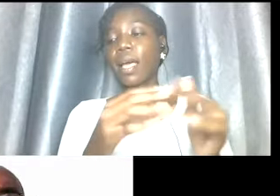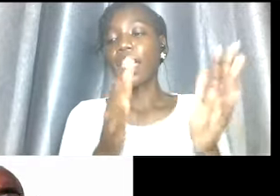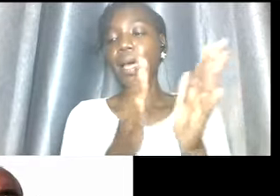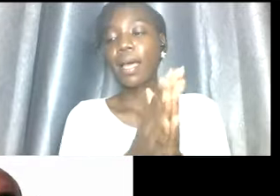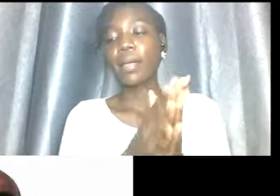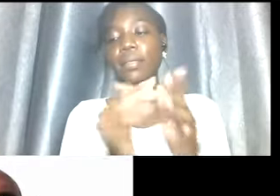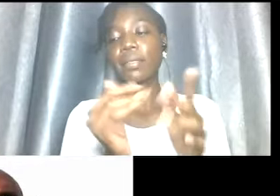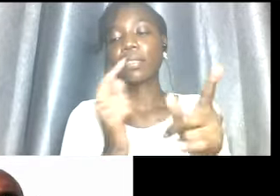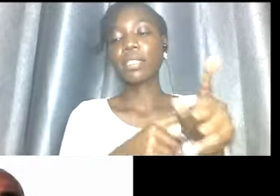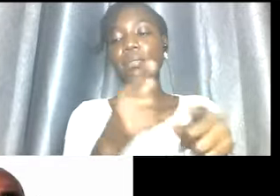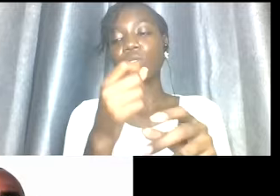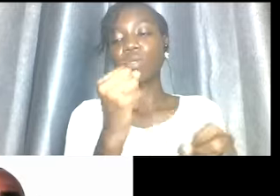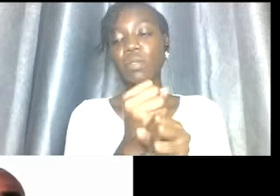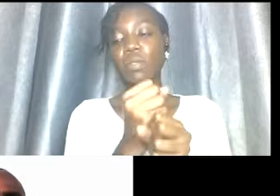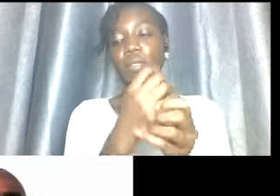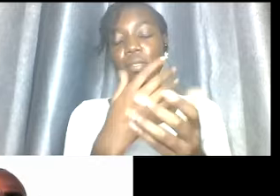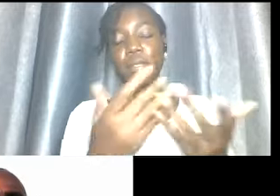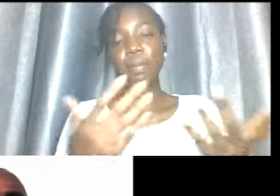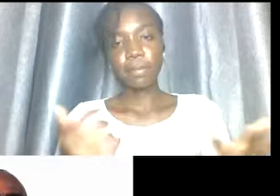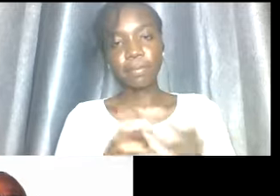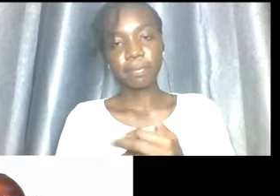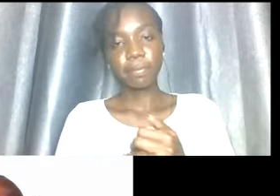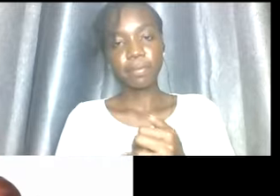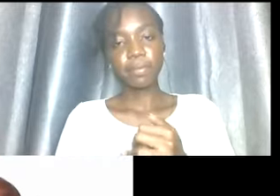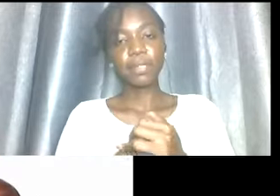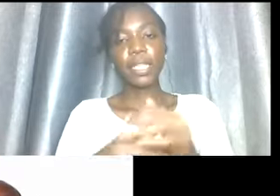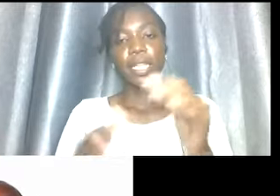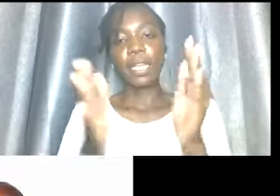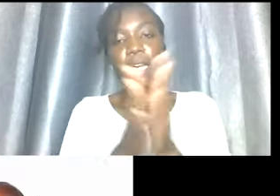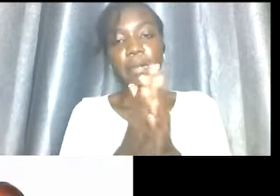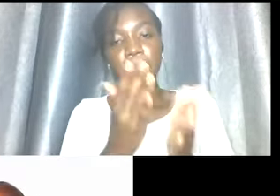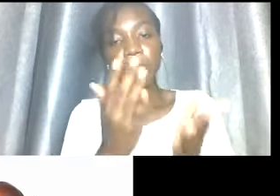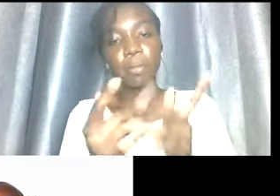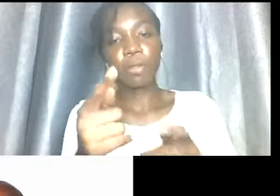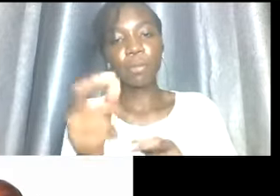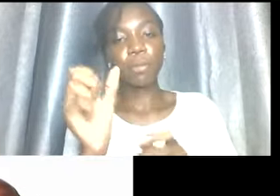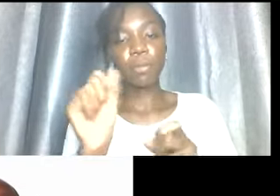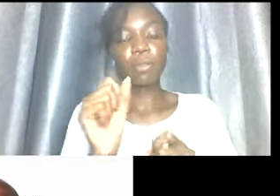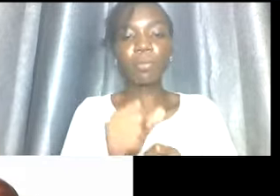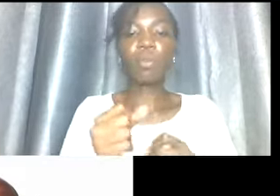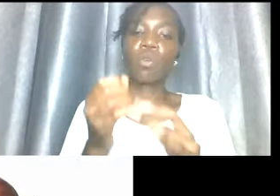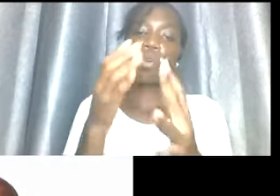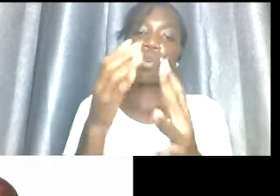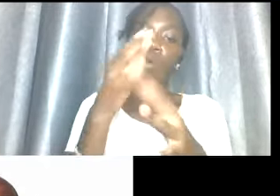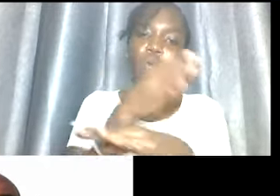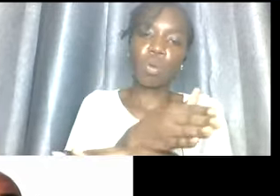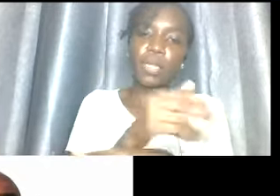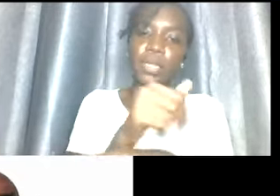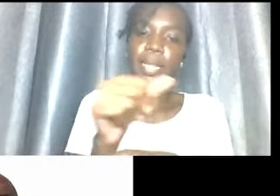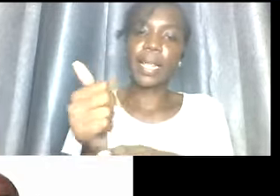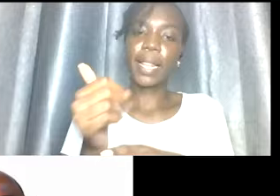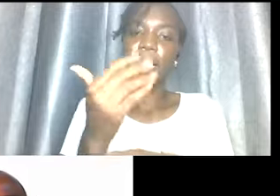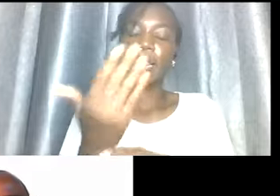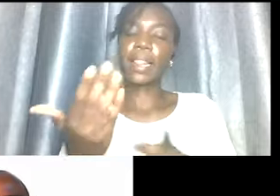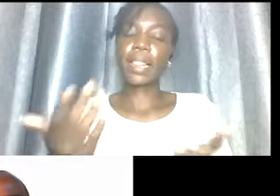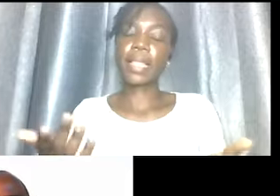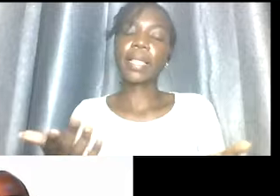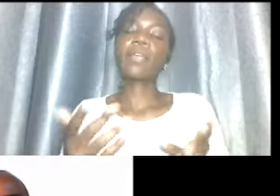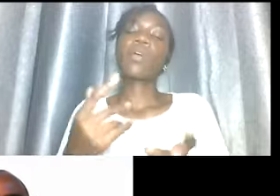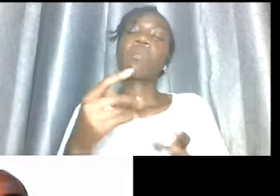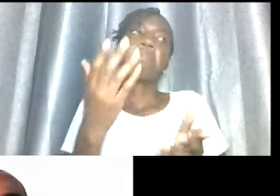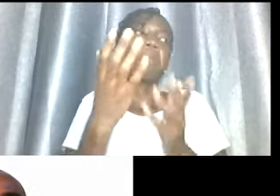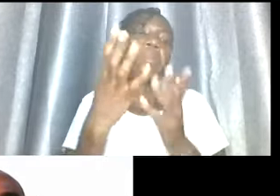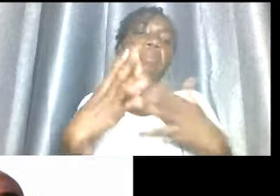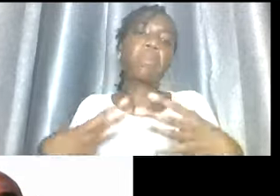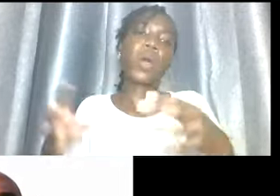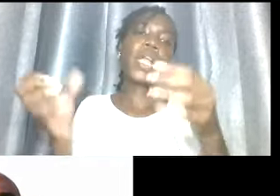not being afraid of how you may look, how you may come across. Recognize that in an audience of 10, there